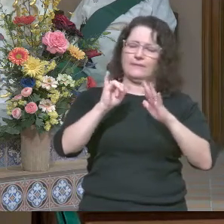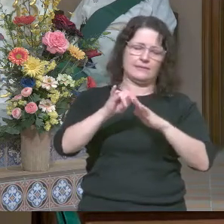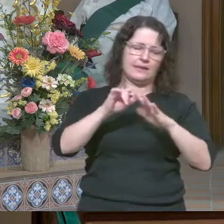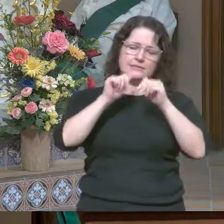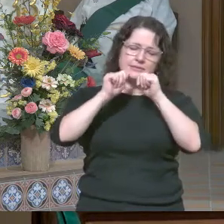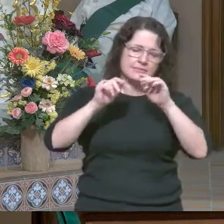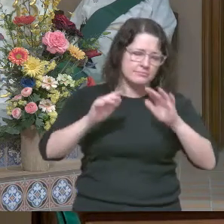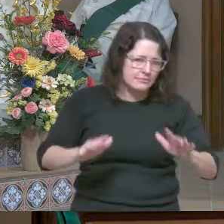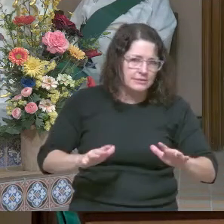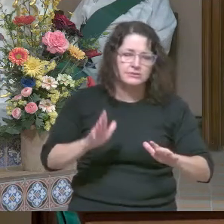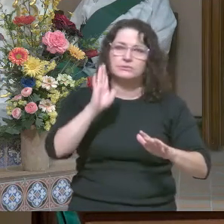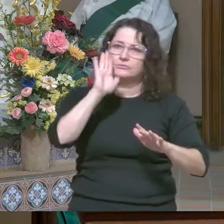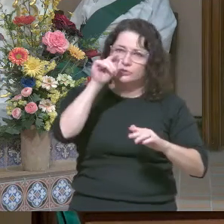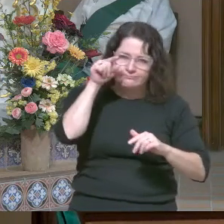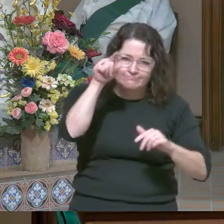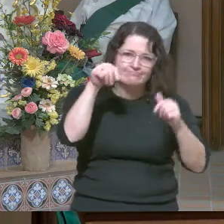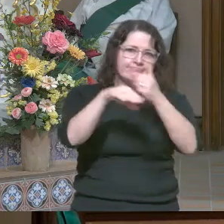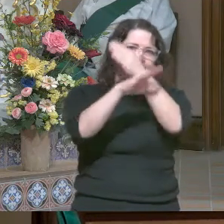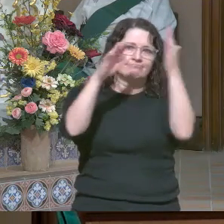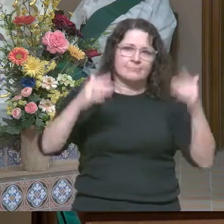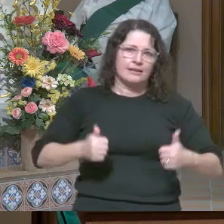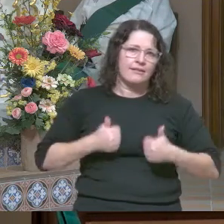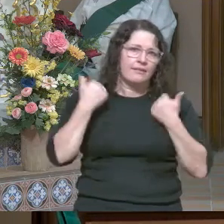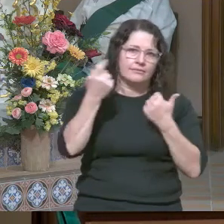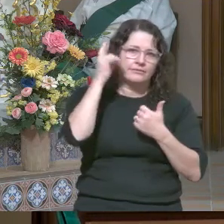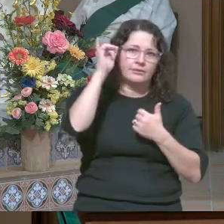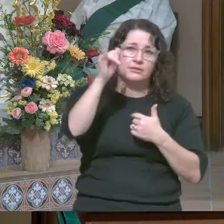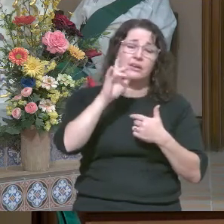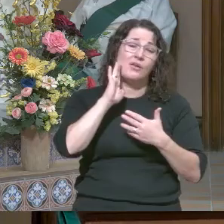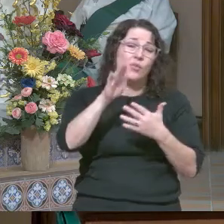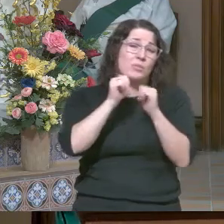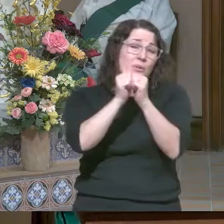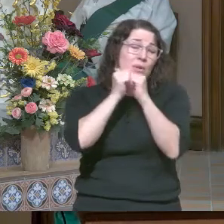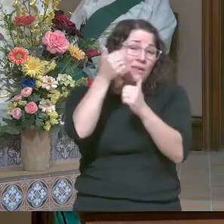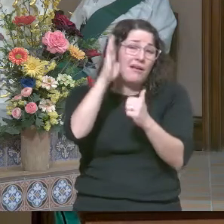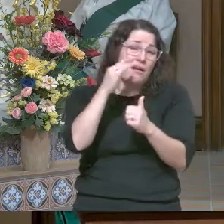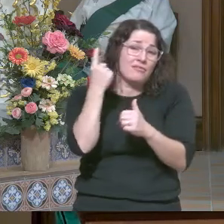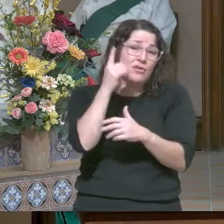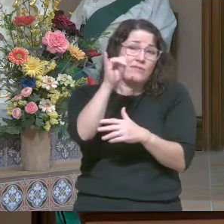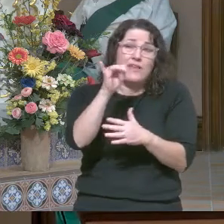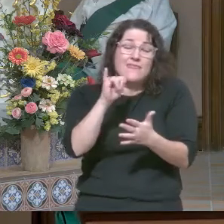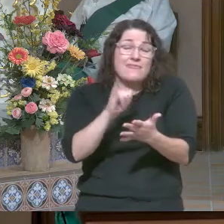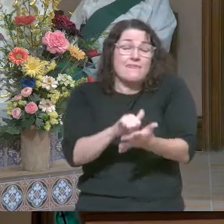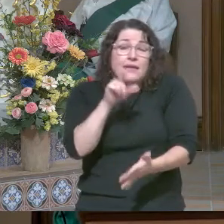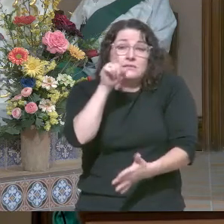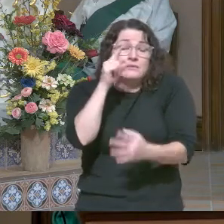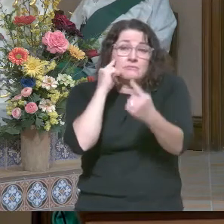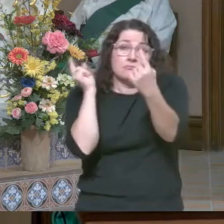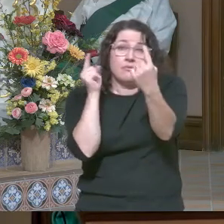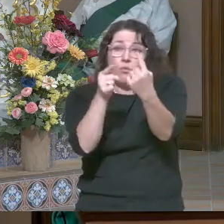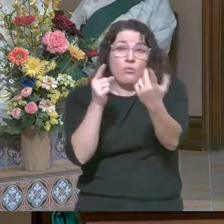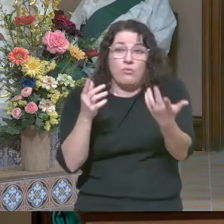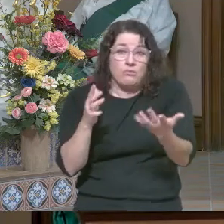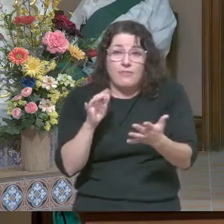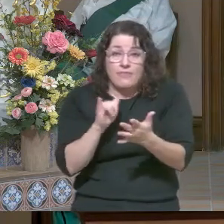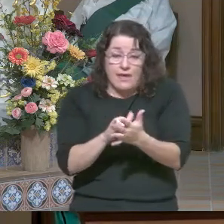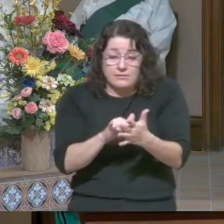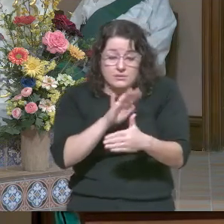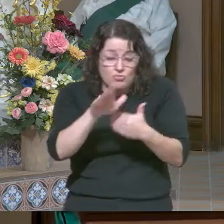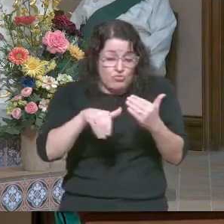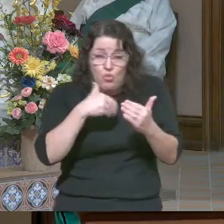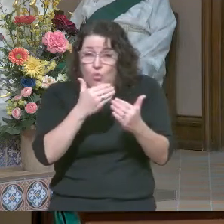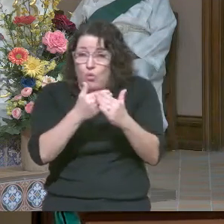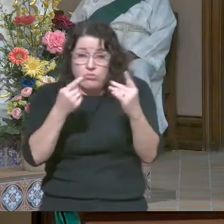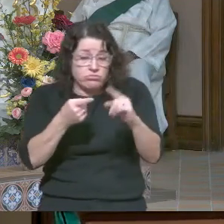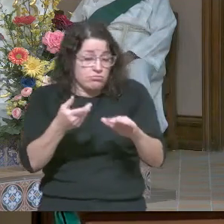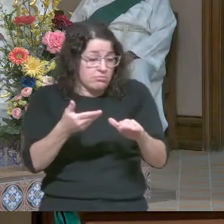course, is eternal life, to be happy with God forever. And that's the ultimate gift, and that's what we get from the passion, death,